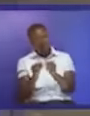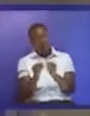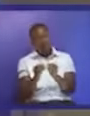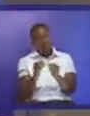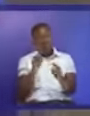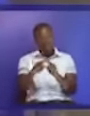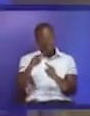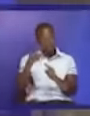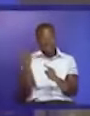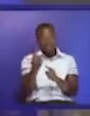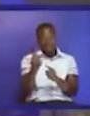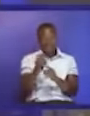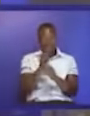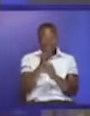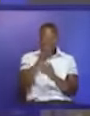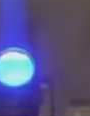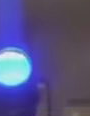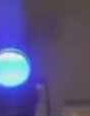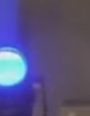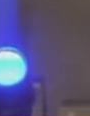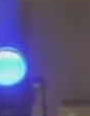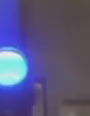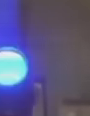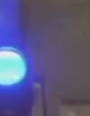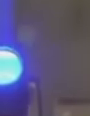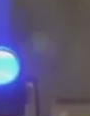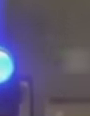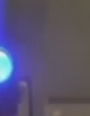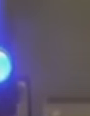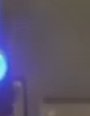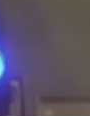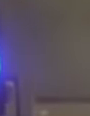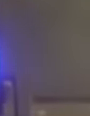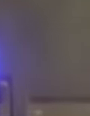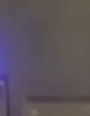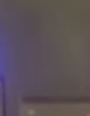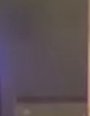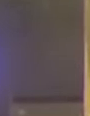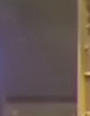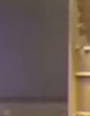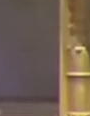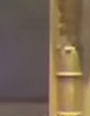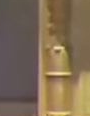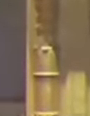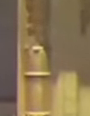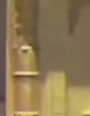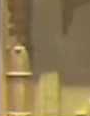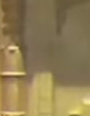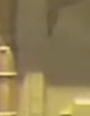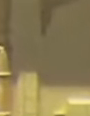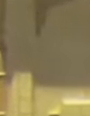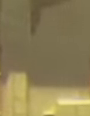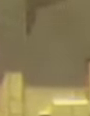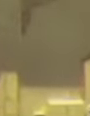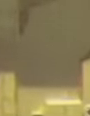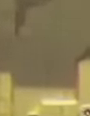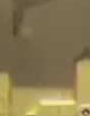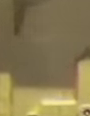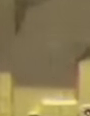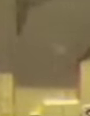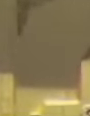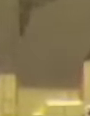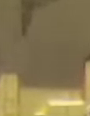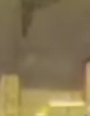salvation. He can counterfeit miracles. He can counterfeit prophecies. He can